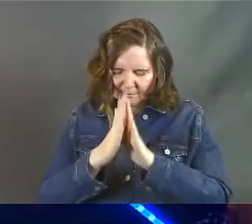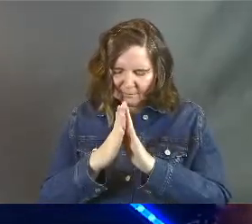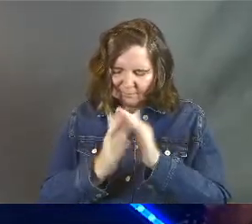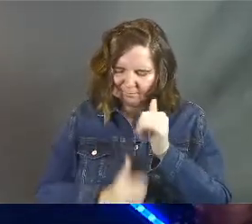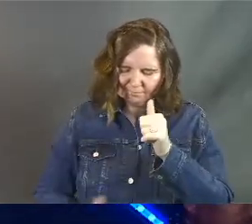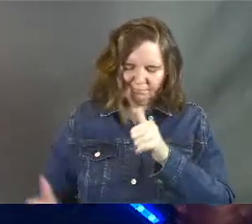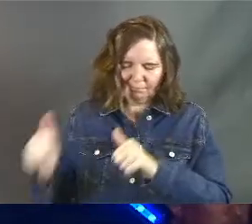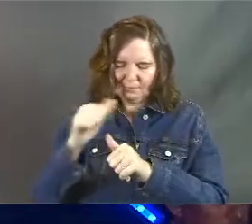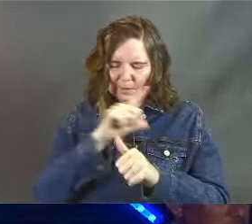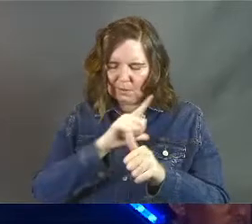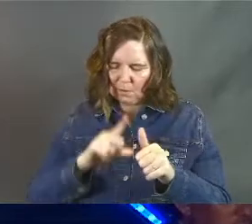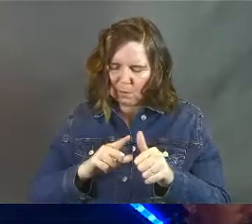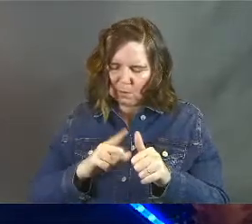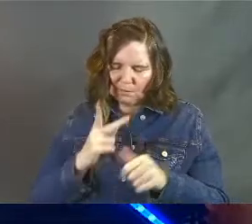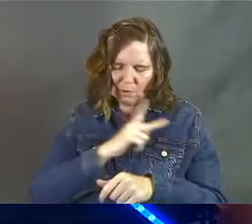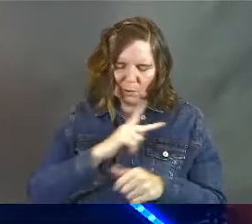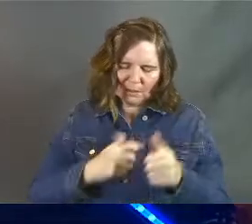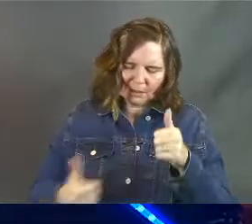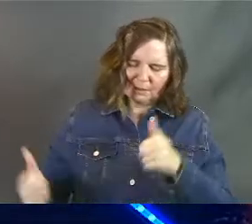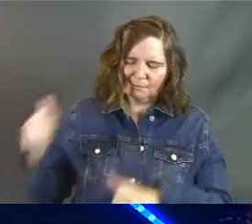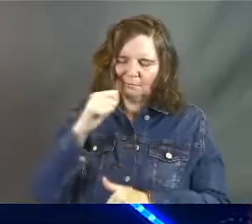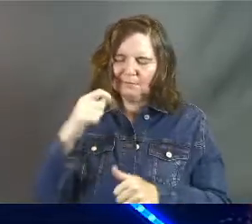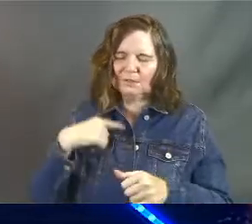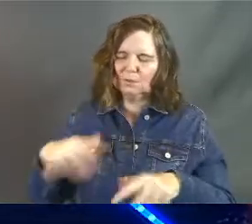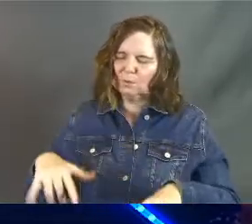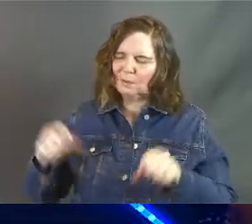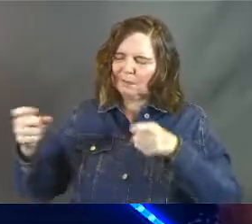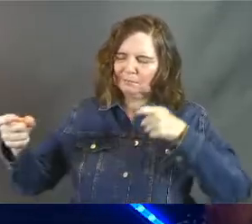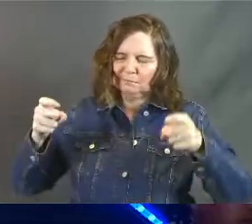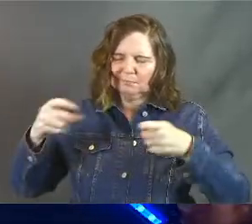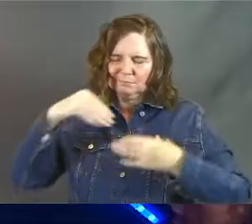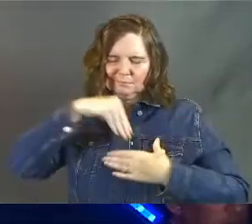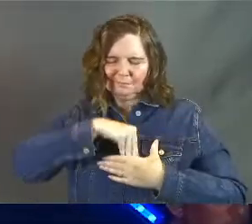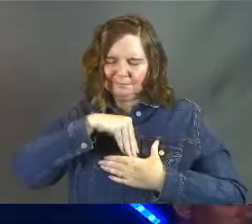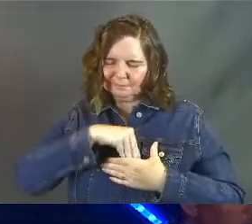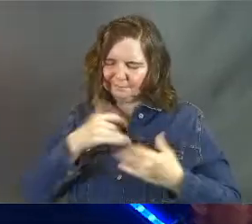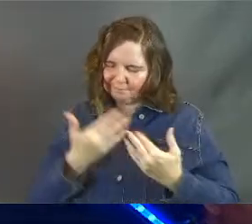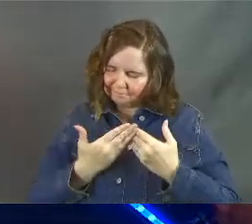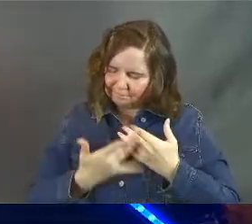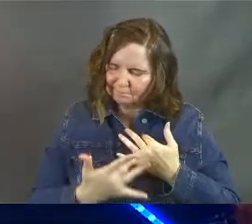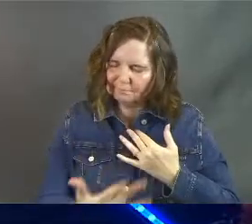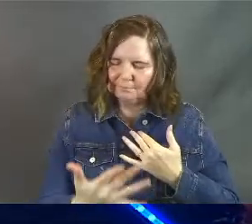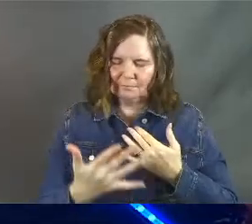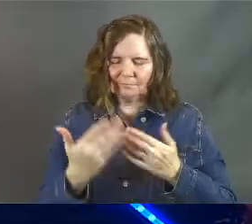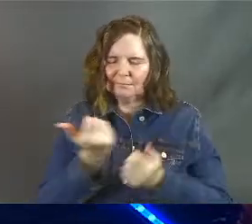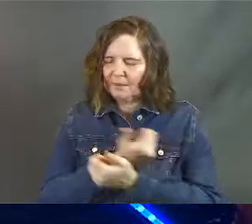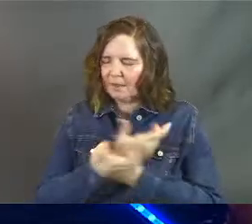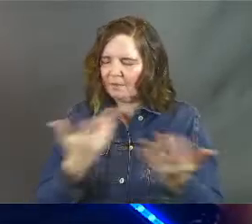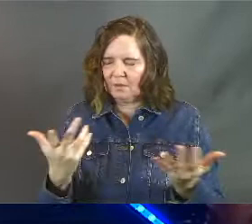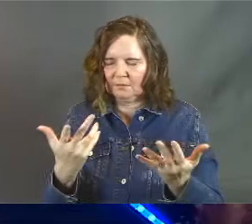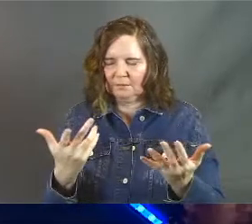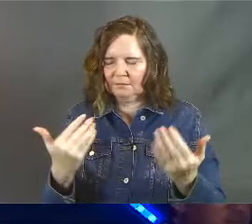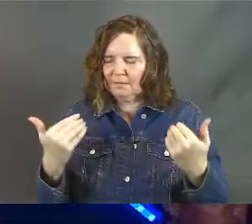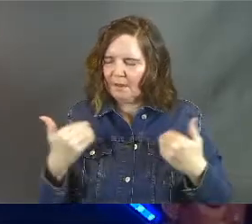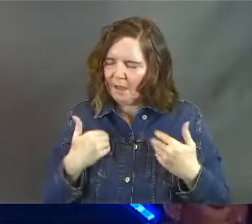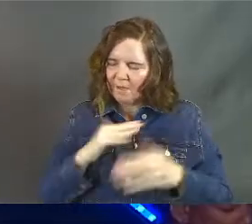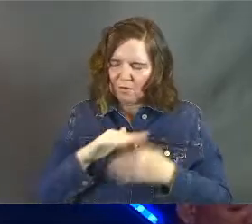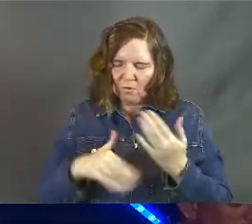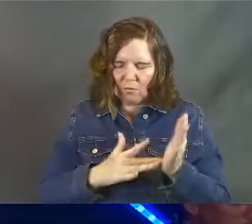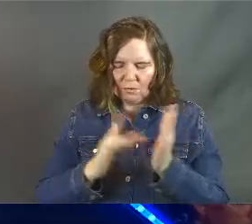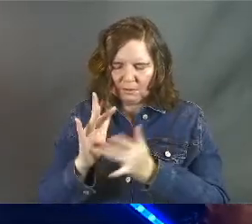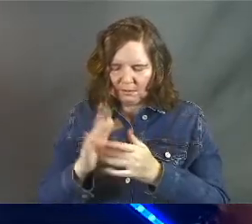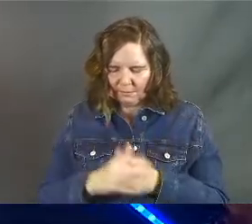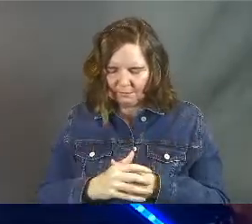lives, God. That You are King of kings, Jesus. I pray that You take reign in our hearts today, God. Take it all. Have it all,